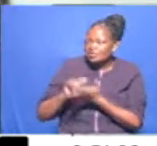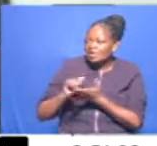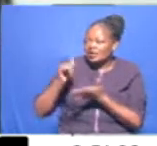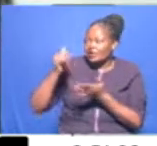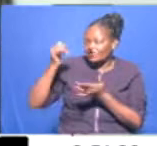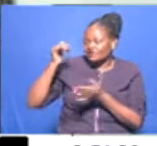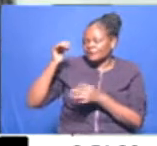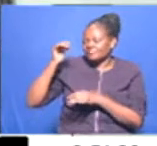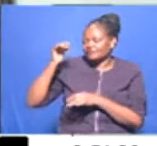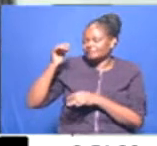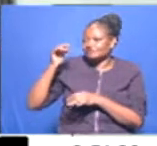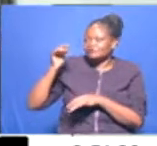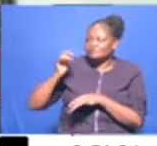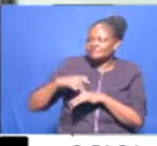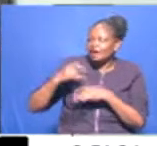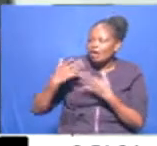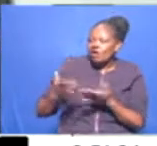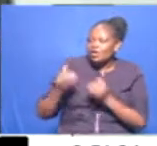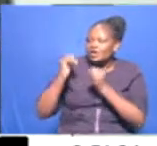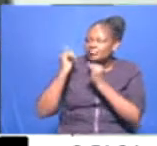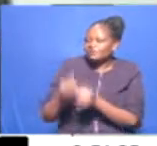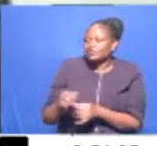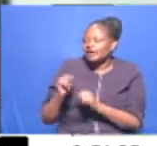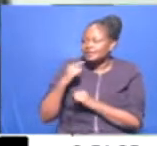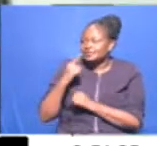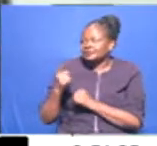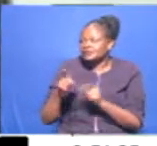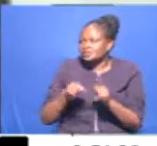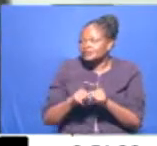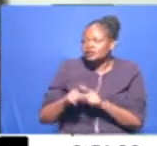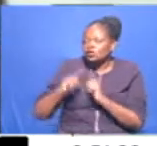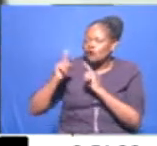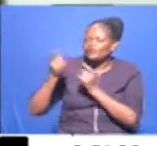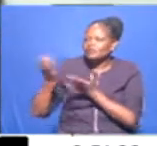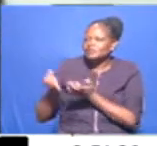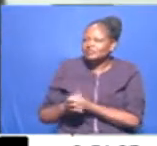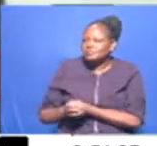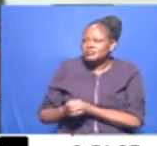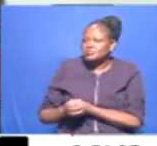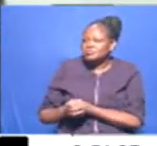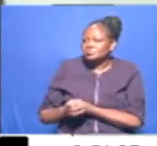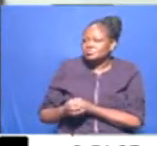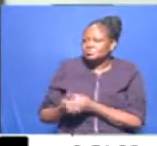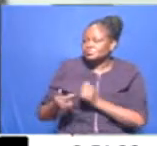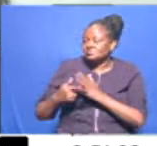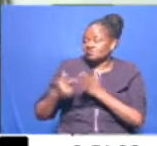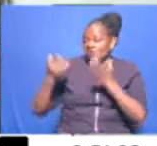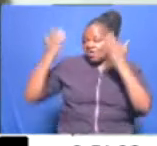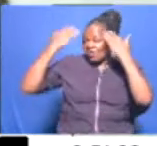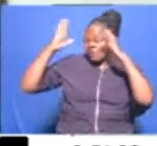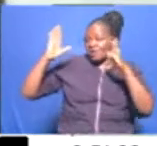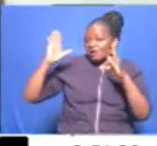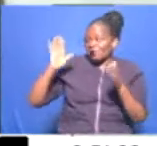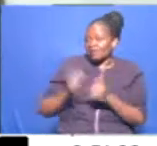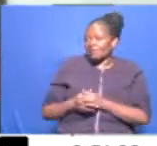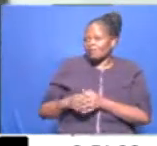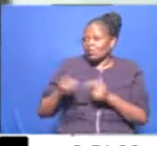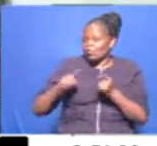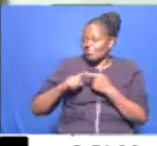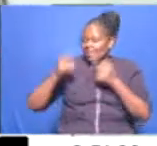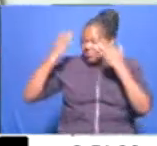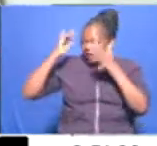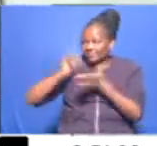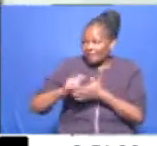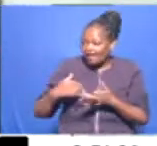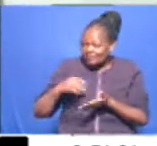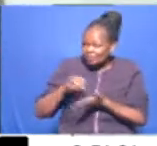we, how an individual can tell and even go for services. One being, are we even aware? When I am aware that I have a